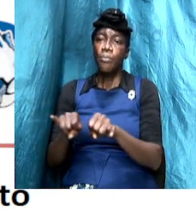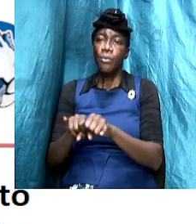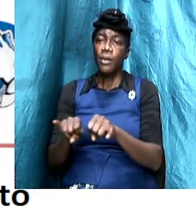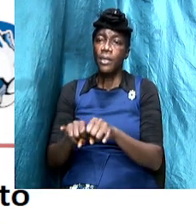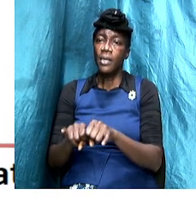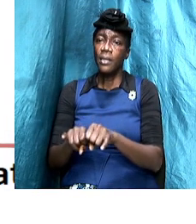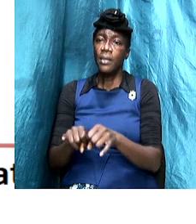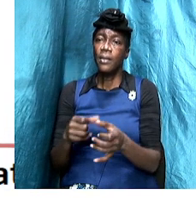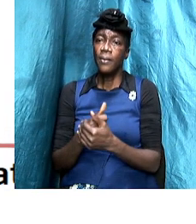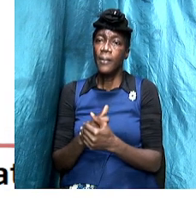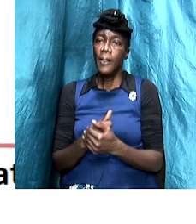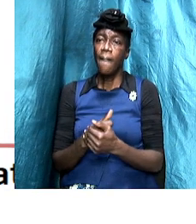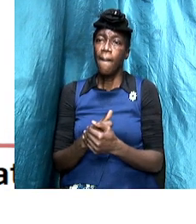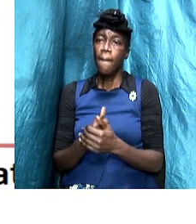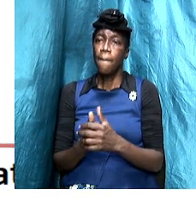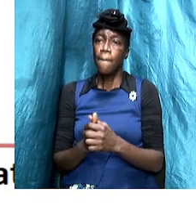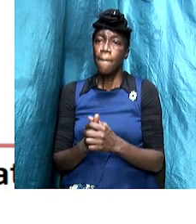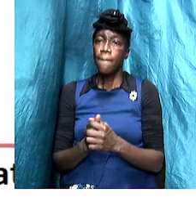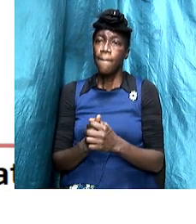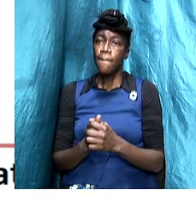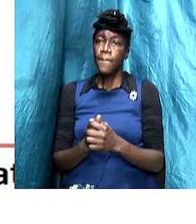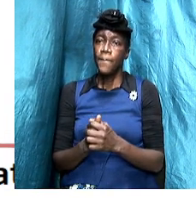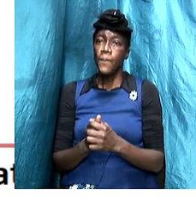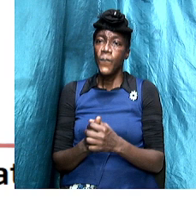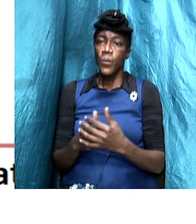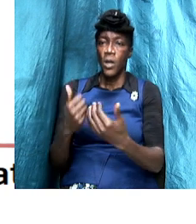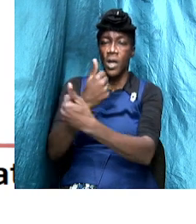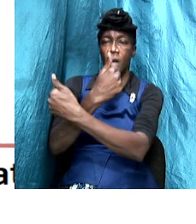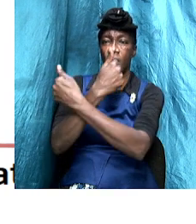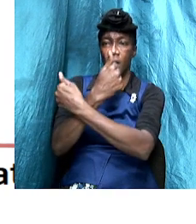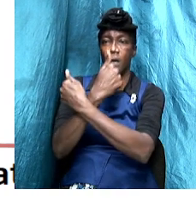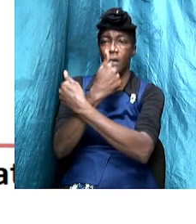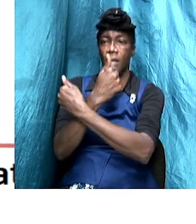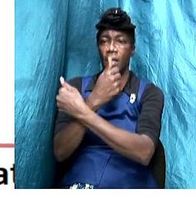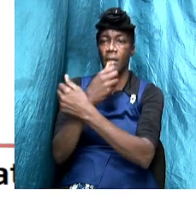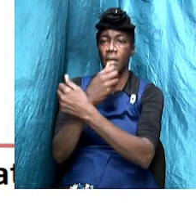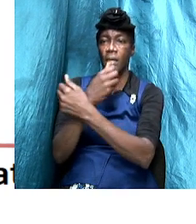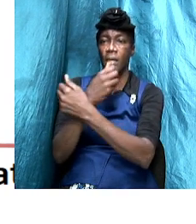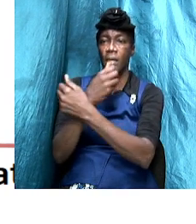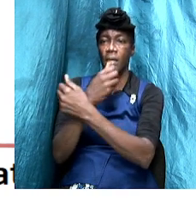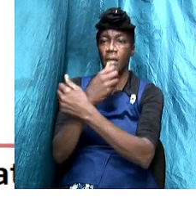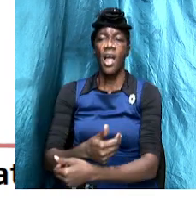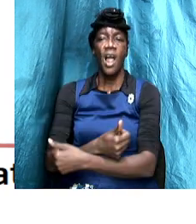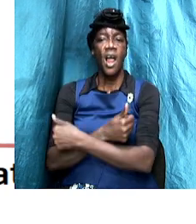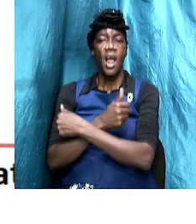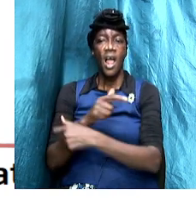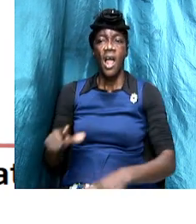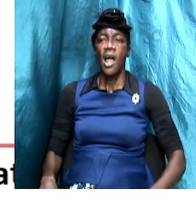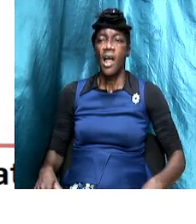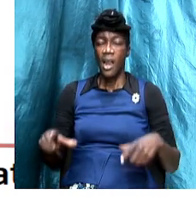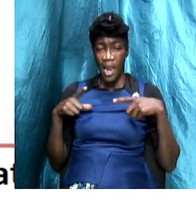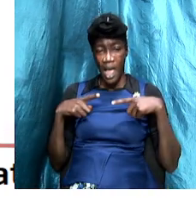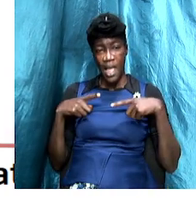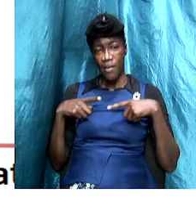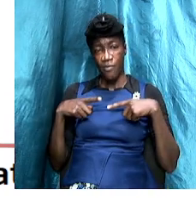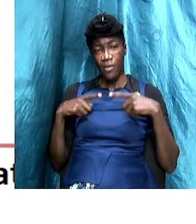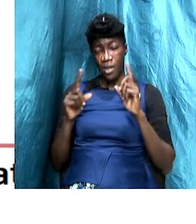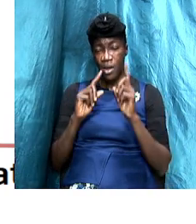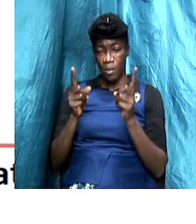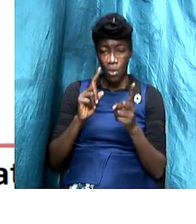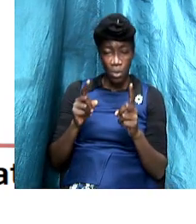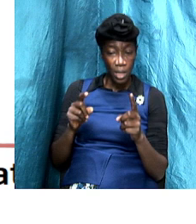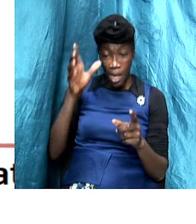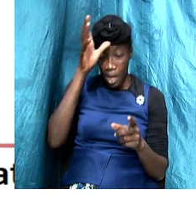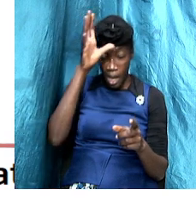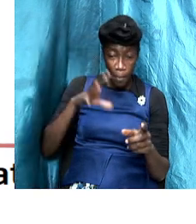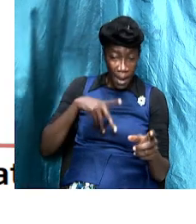it. Guard it with your life. The scripture talks about the gentleman who found the pearl in